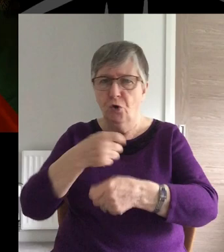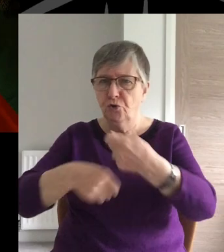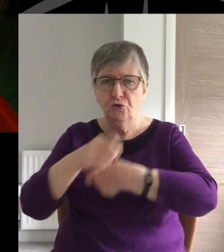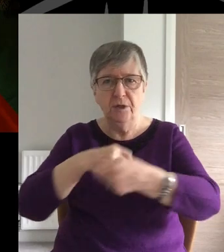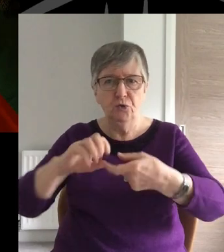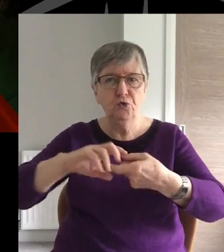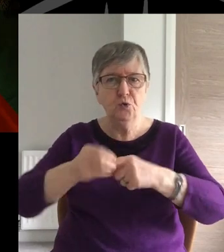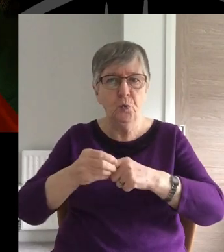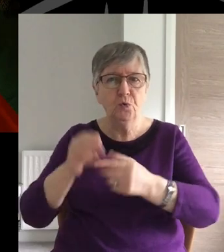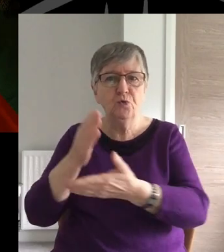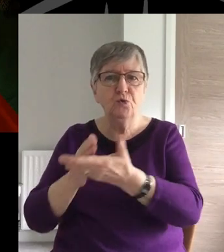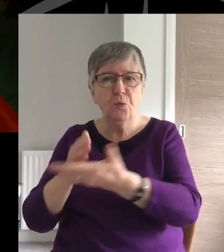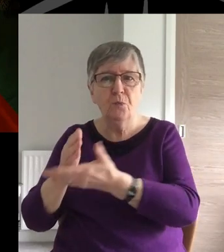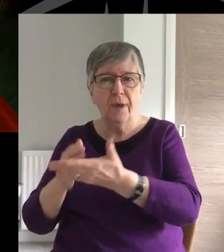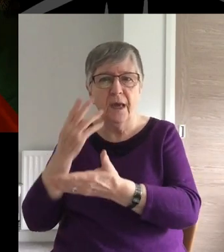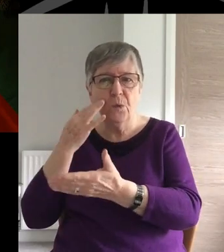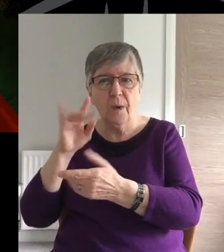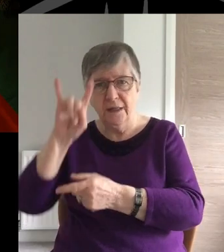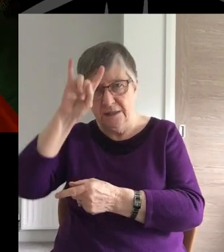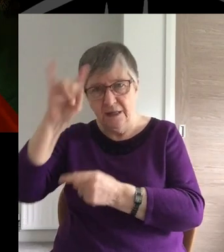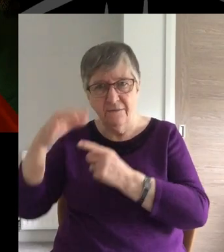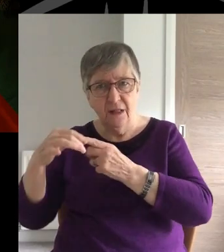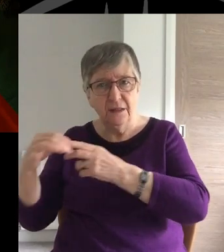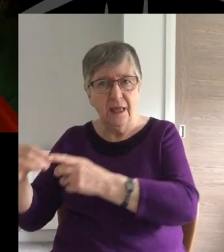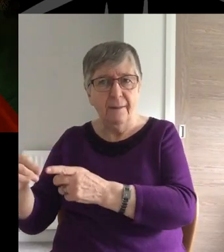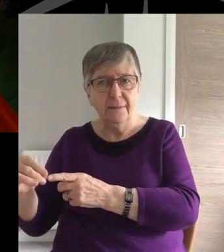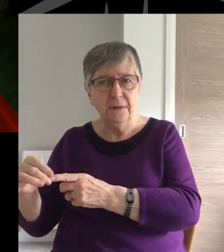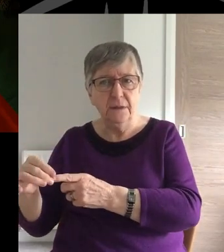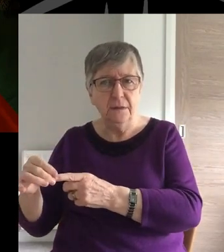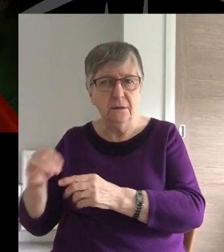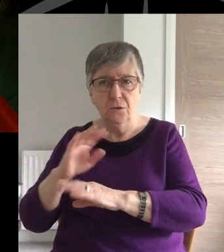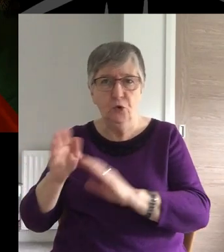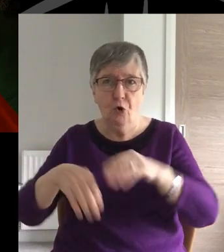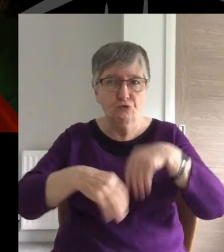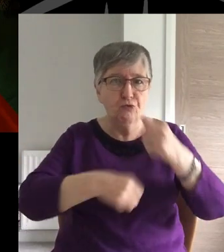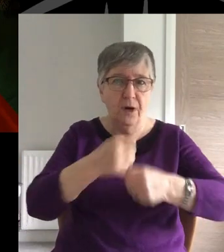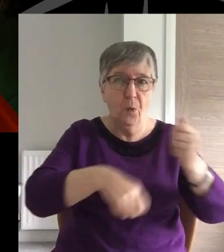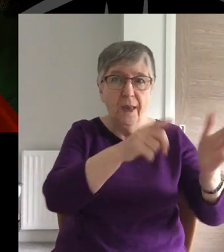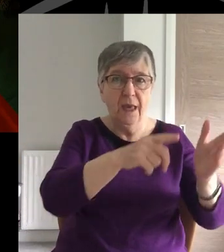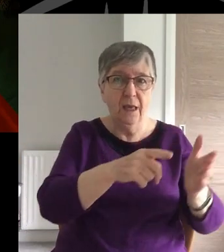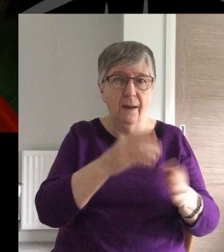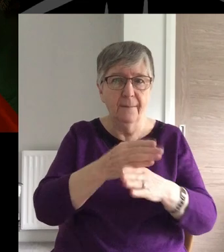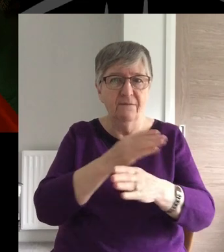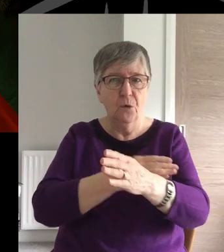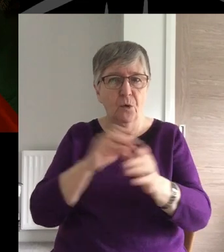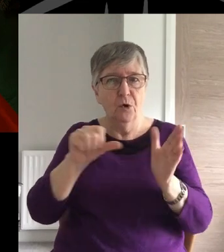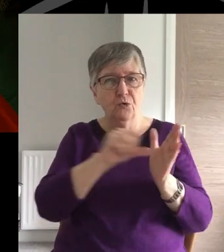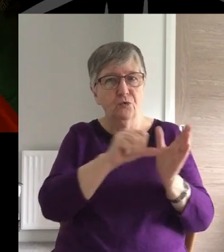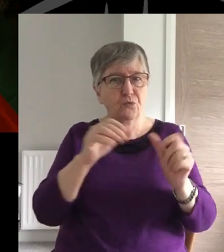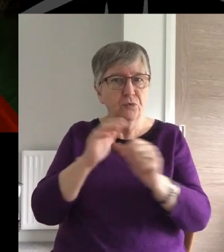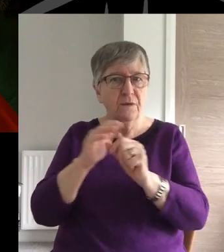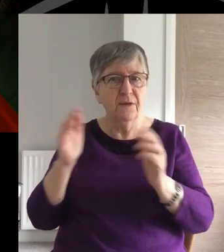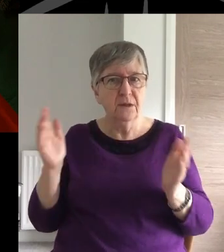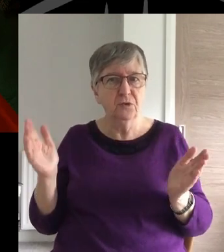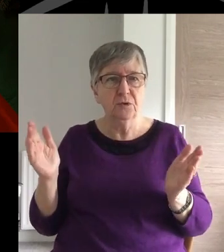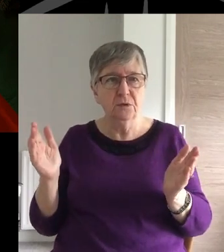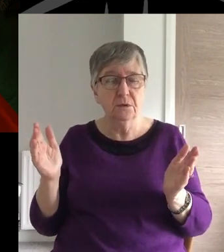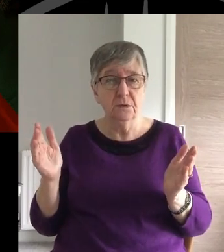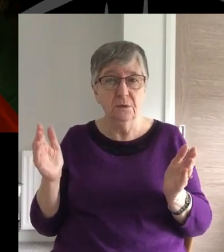stones into bread. He had to discipline himself not to run away in Gethsemane. And these were